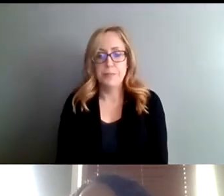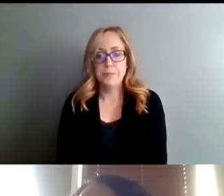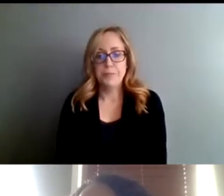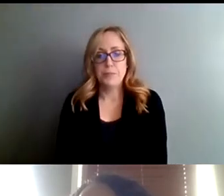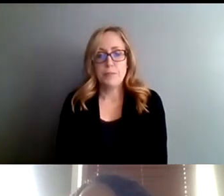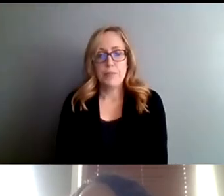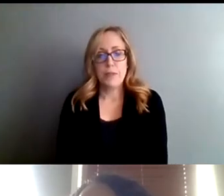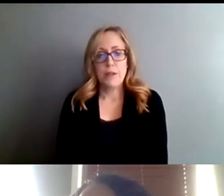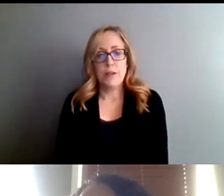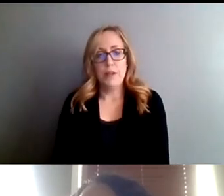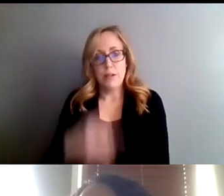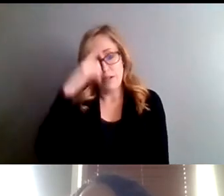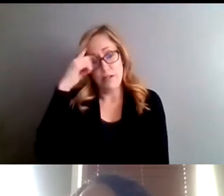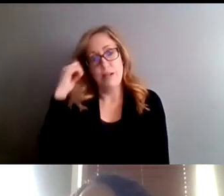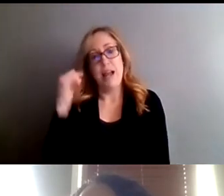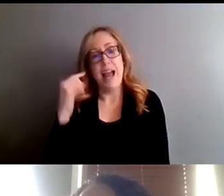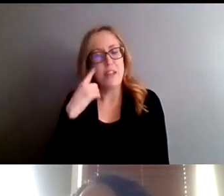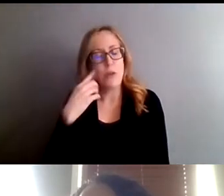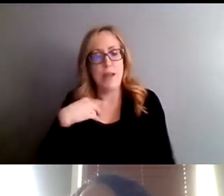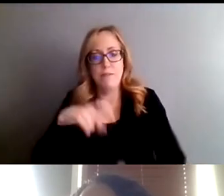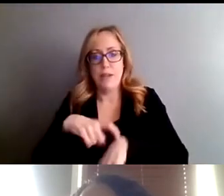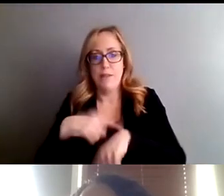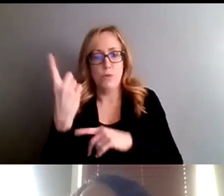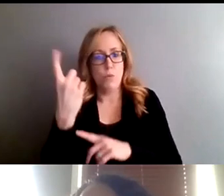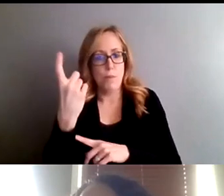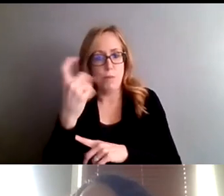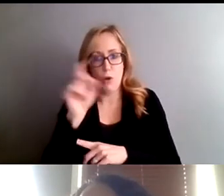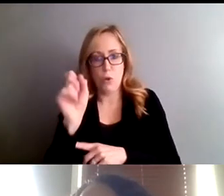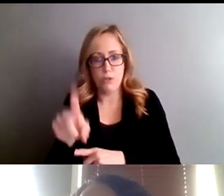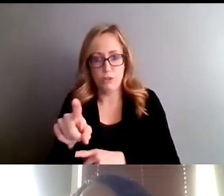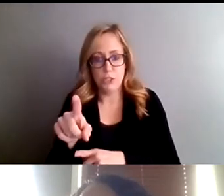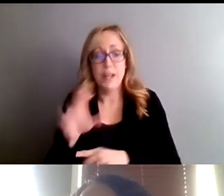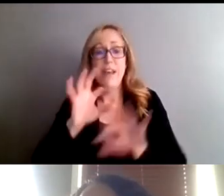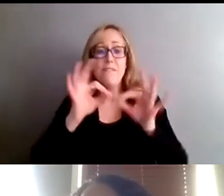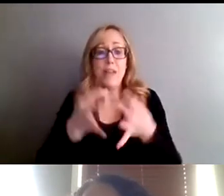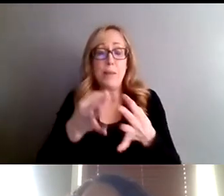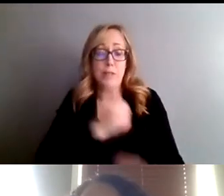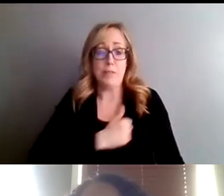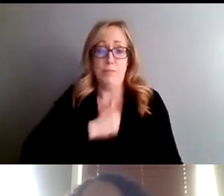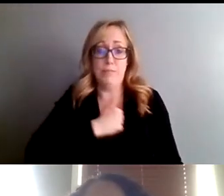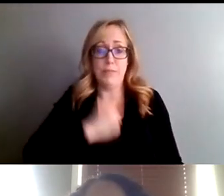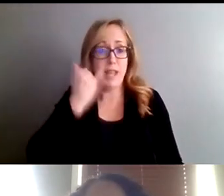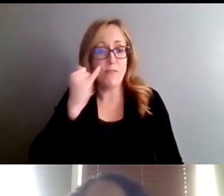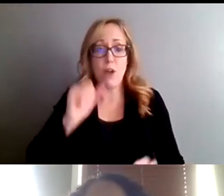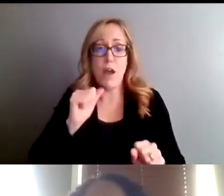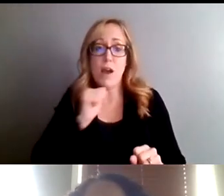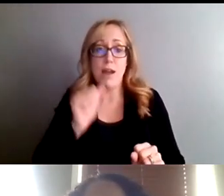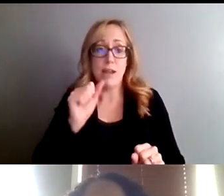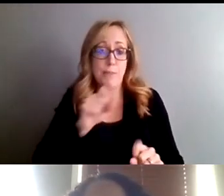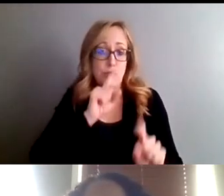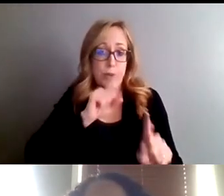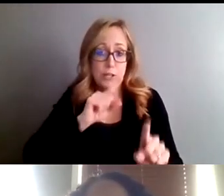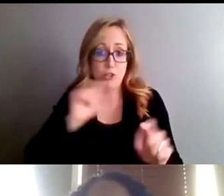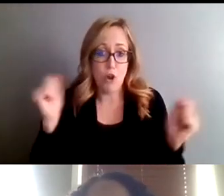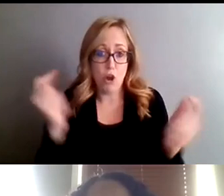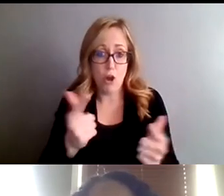So Jeffrey, I think we have time for one more question. Families, again, apologies if we weren't able to get to your question. We can't get to all of them. We